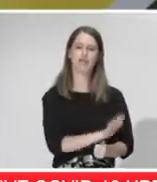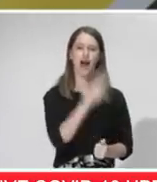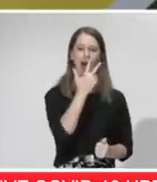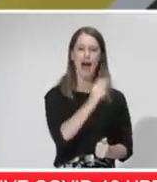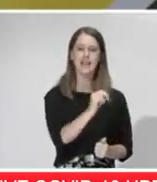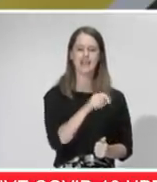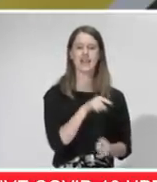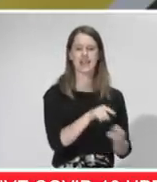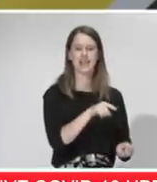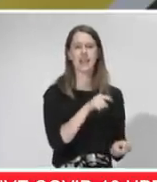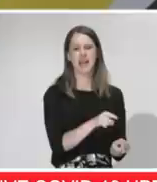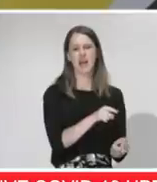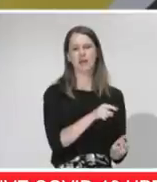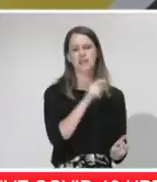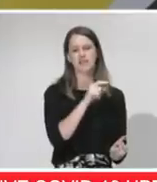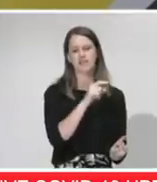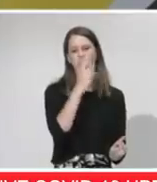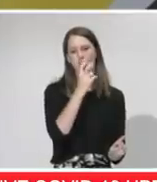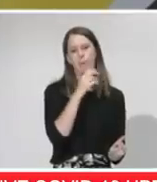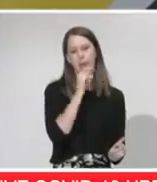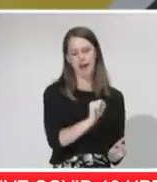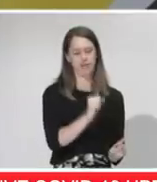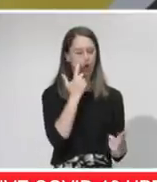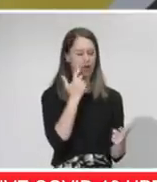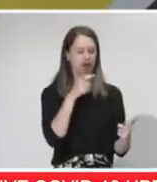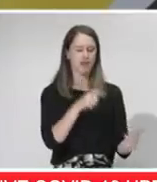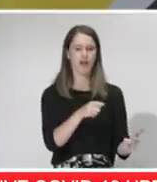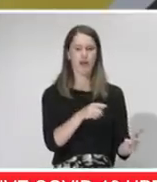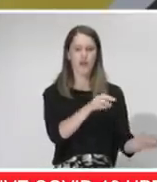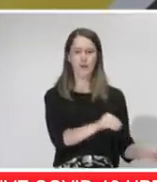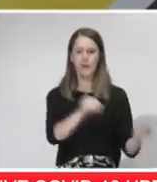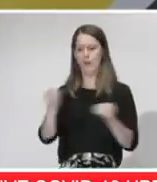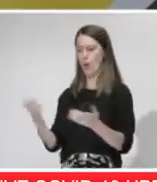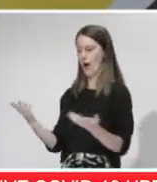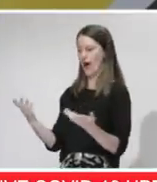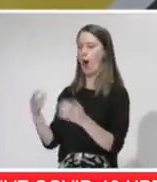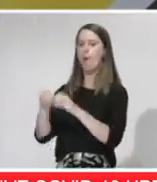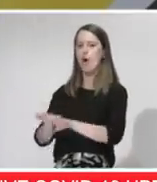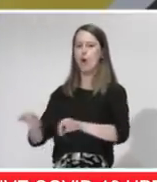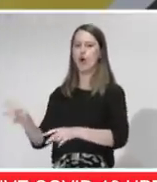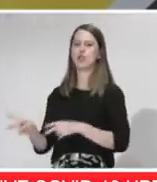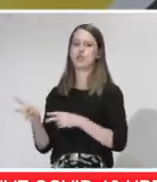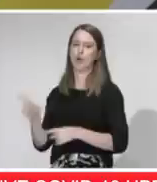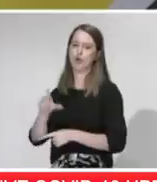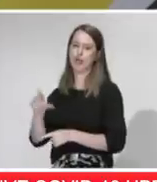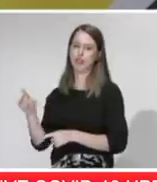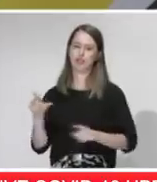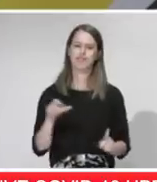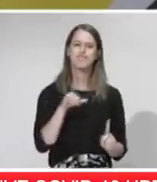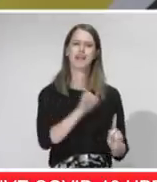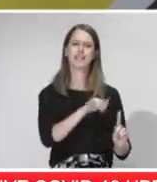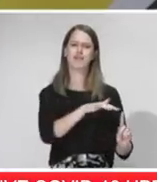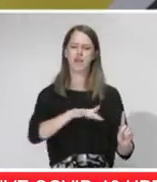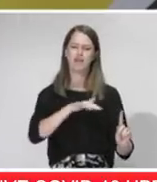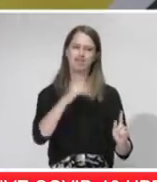80s. He was one of the residents who was being cared for at Burwood Hospital in Christchurch. His family are of course